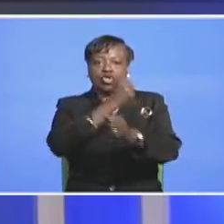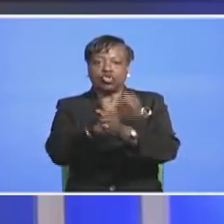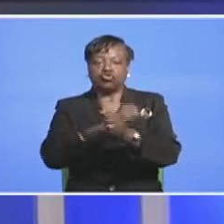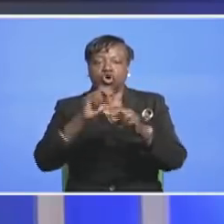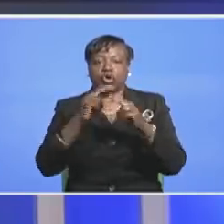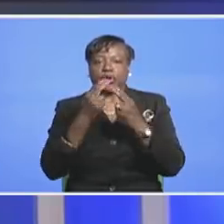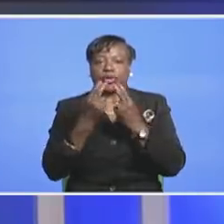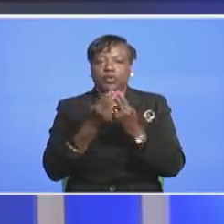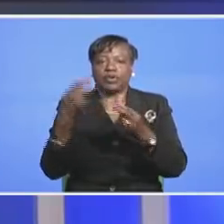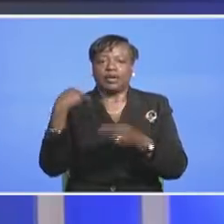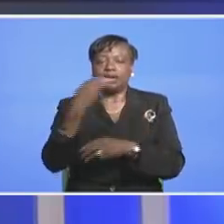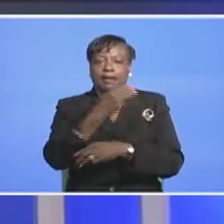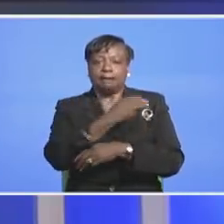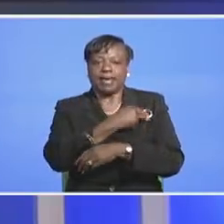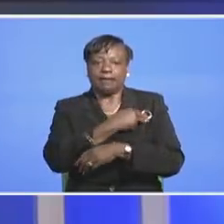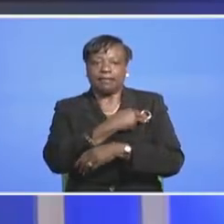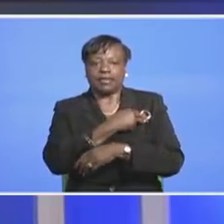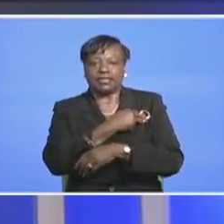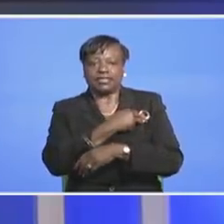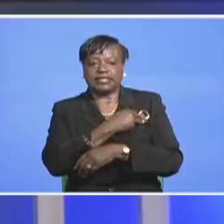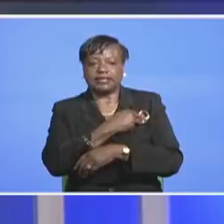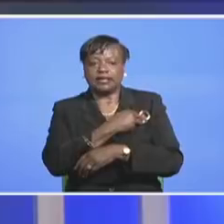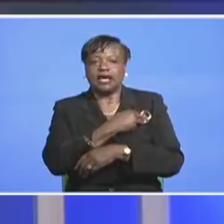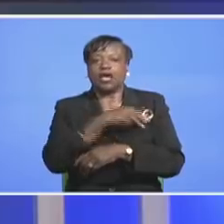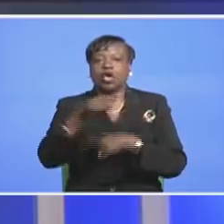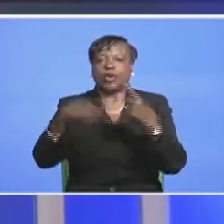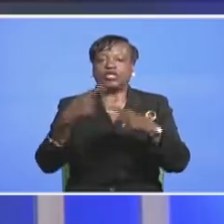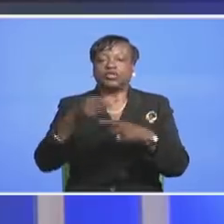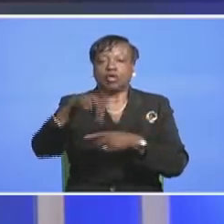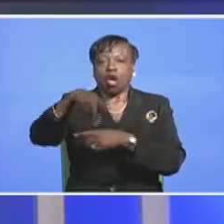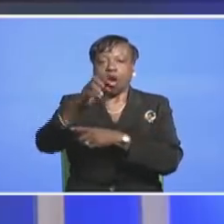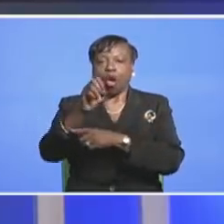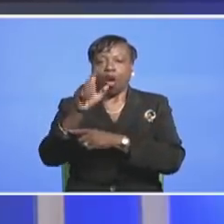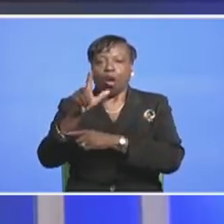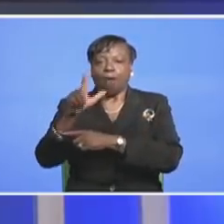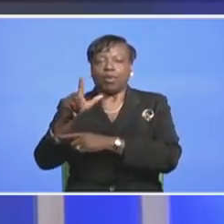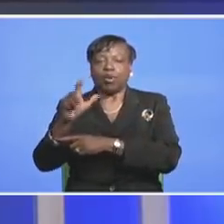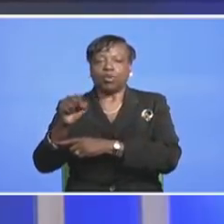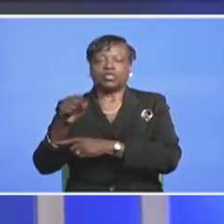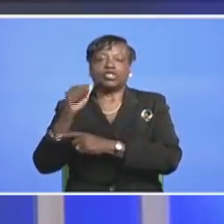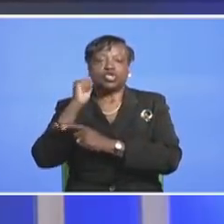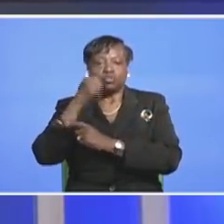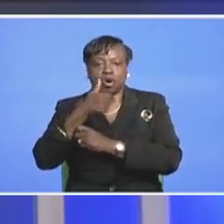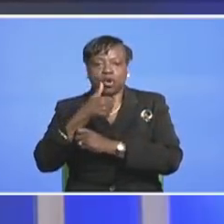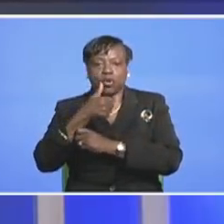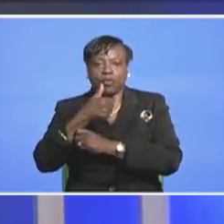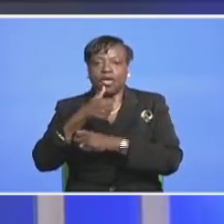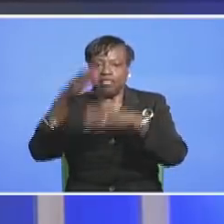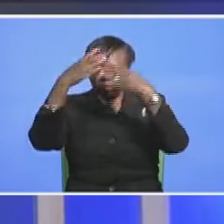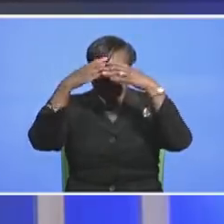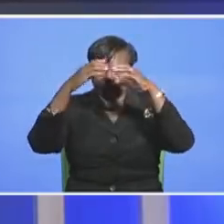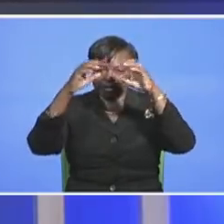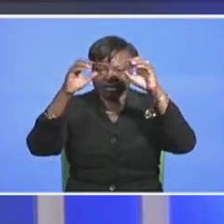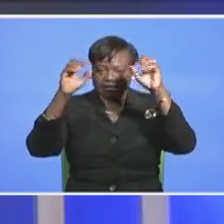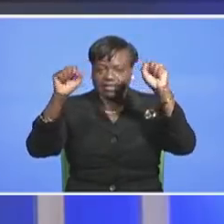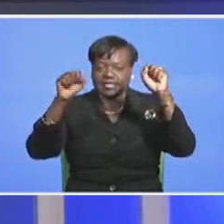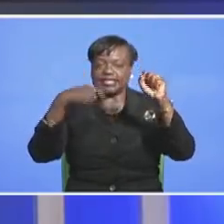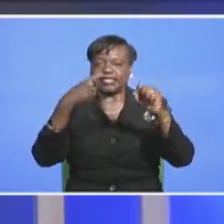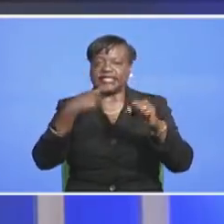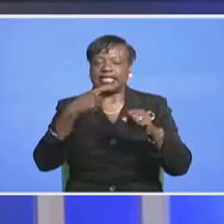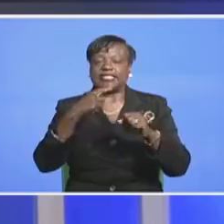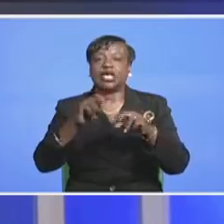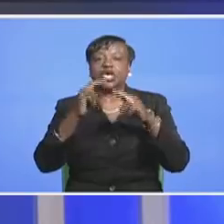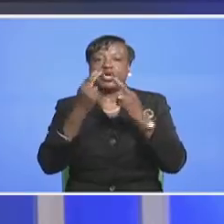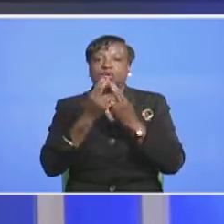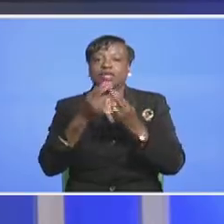tomorrow to determine the union's new president, the presidential candidate says unions in the Bahamas are facing attacks on various fronts,